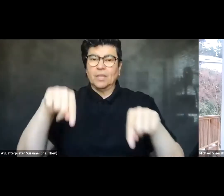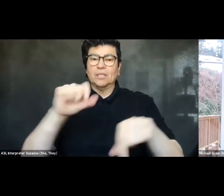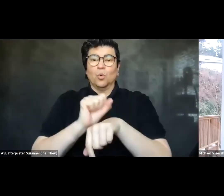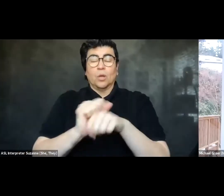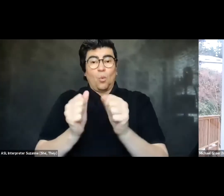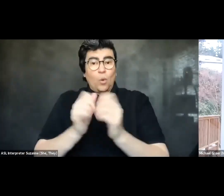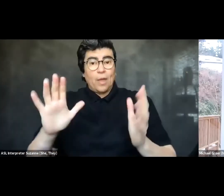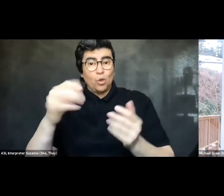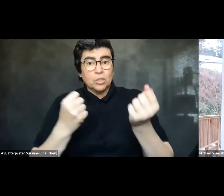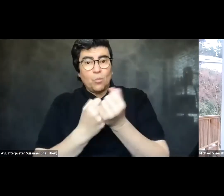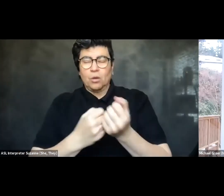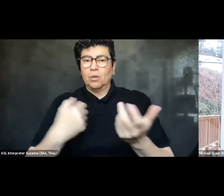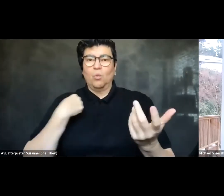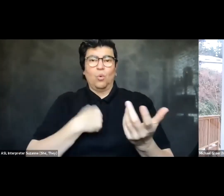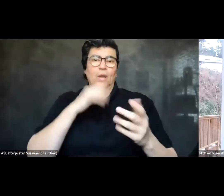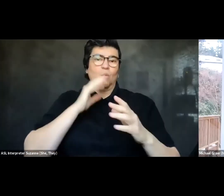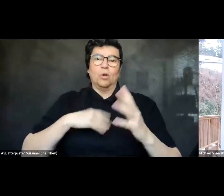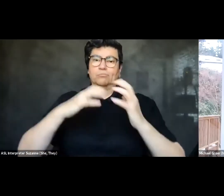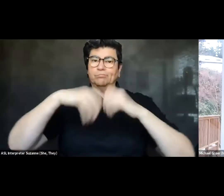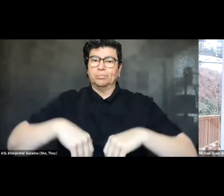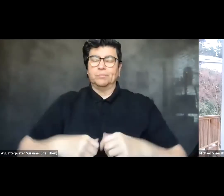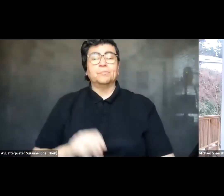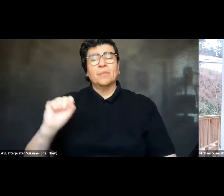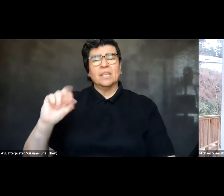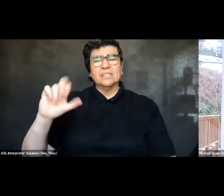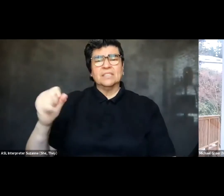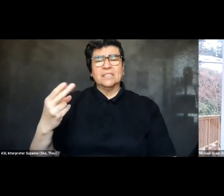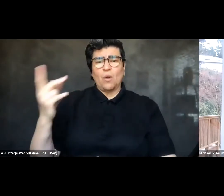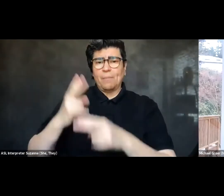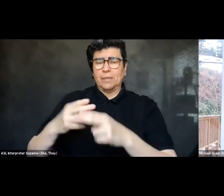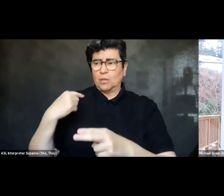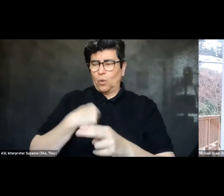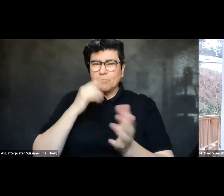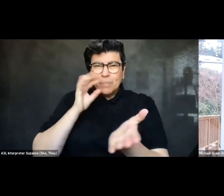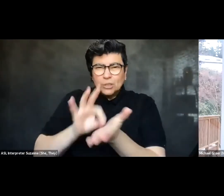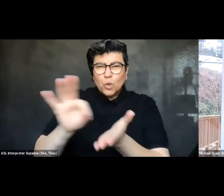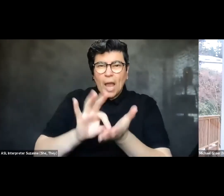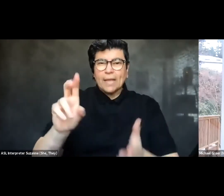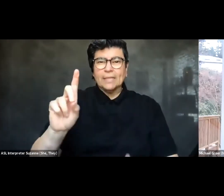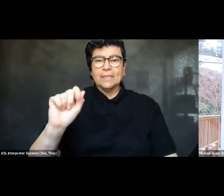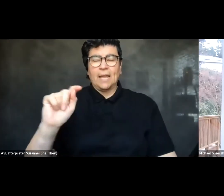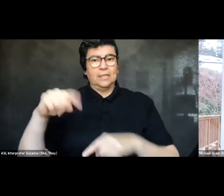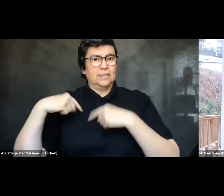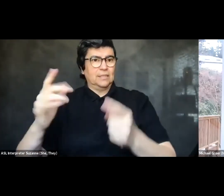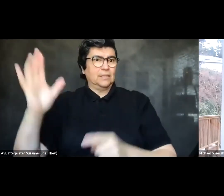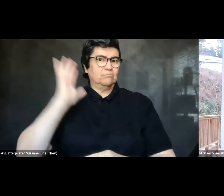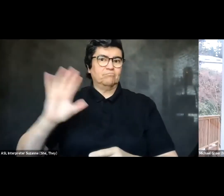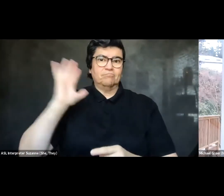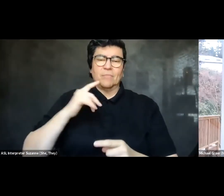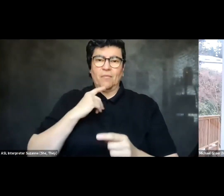support, our mission falls silent. Now, as Sarah mentioned, we've been tracking data since the early days of the